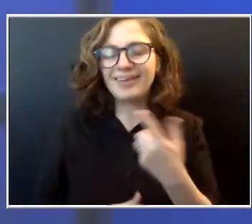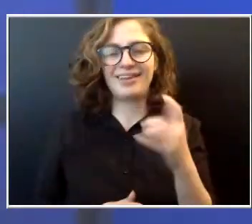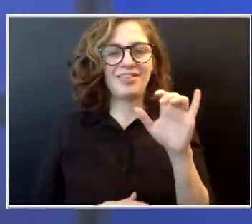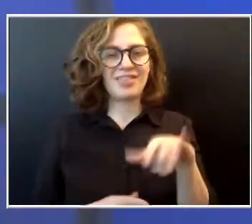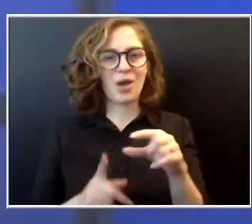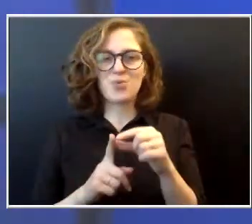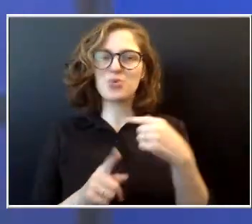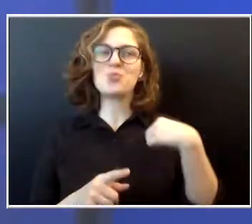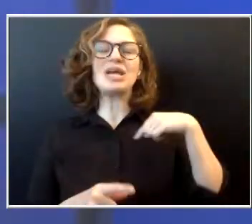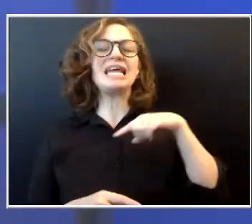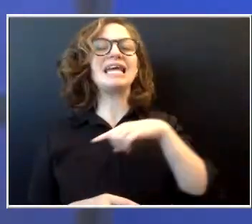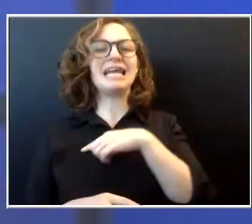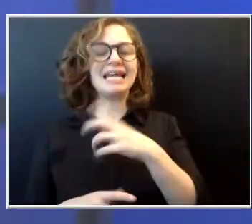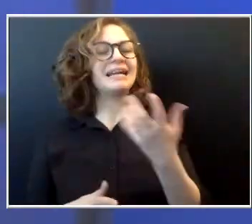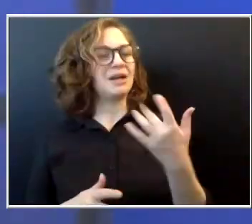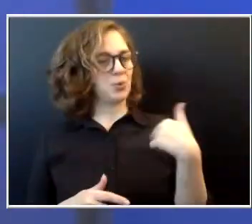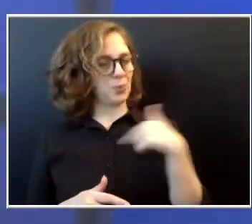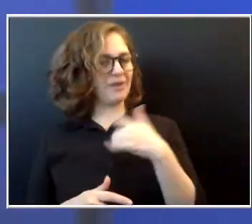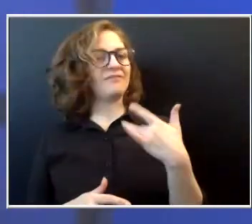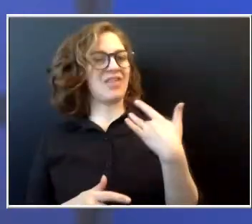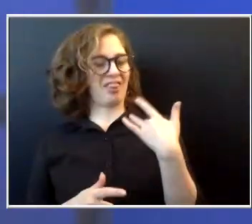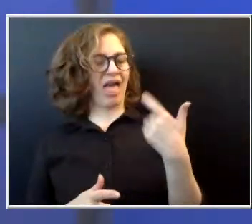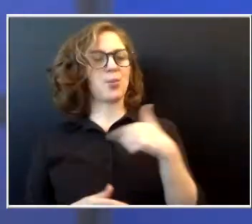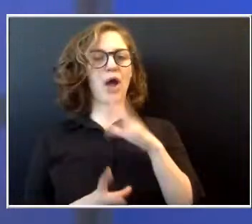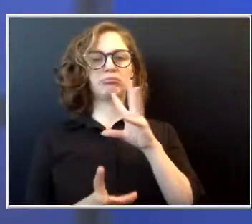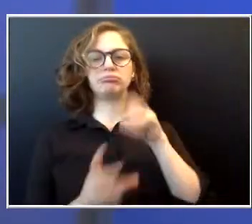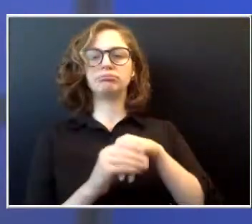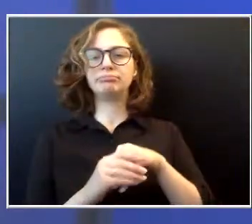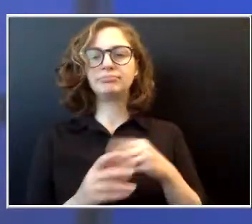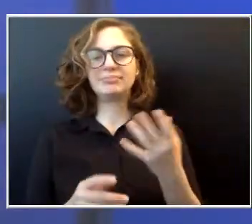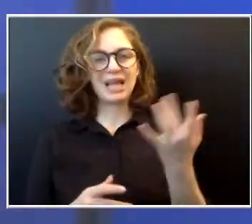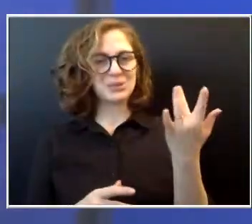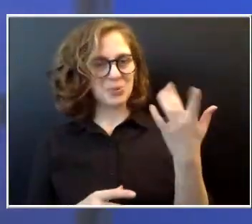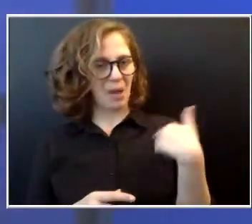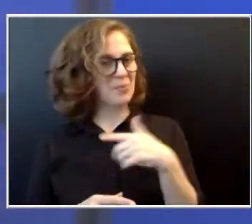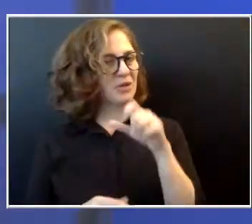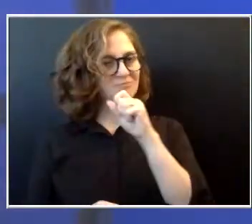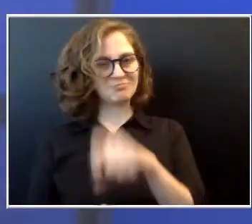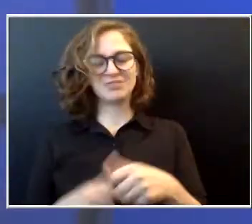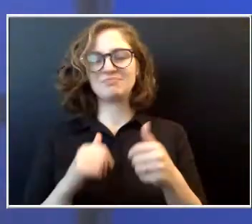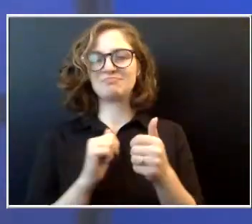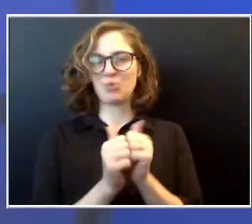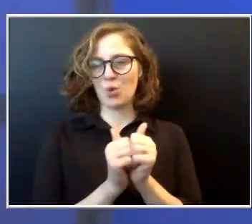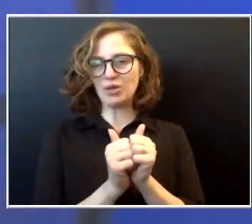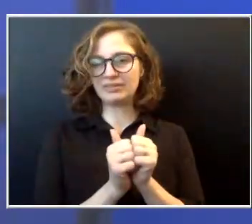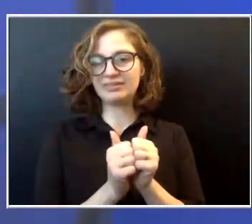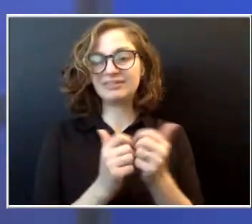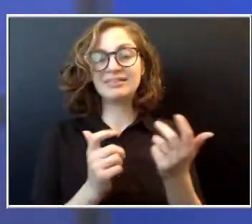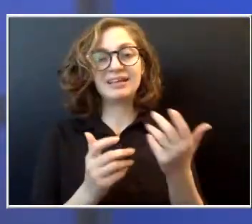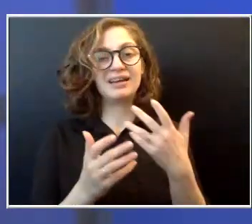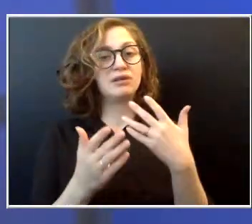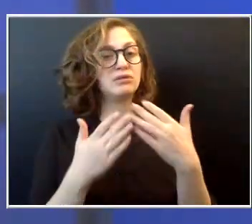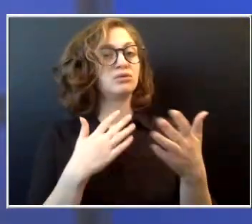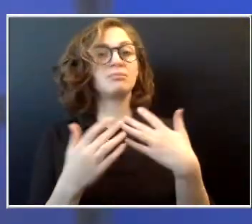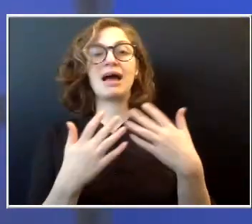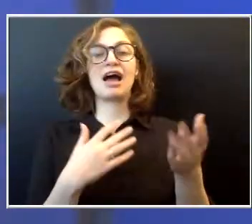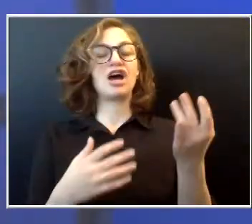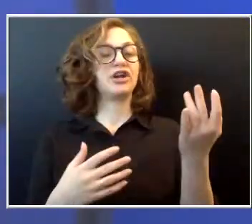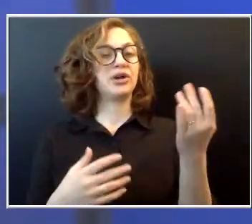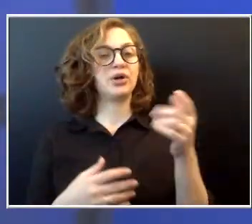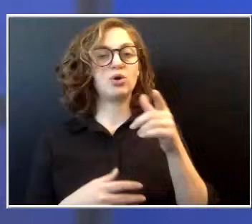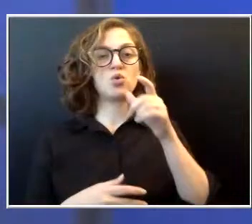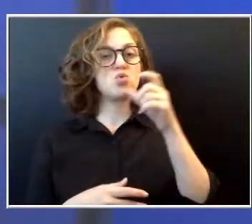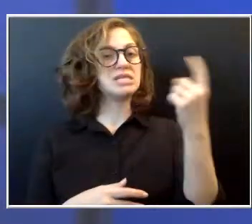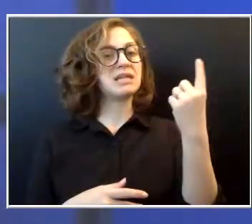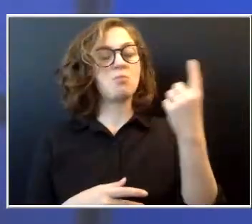we love sports so much. Is that it's the great leveler. It doesn't matter if you're major white collar executive, or if you're a blue collar,